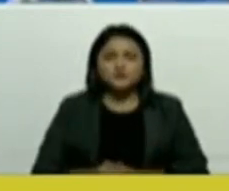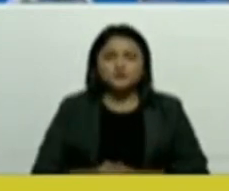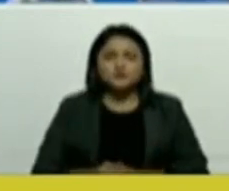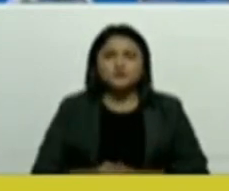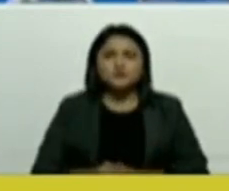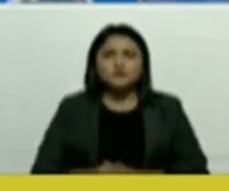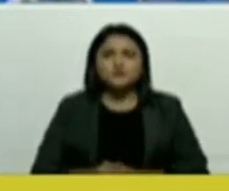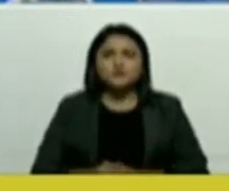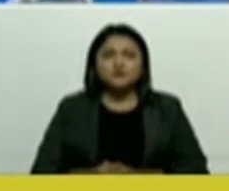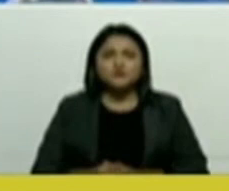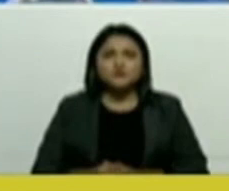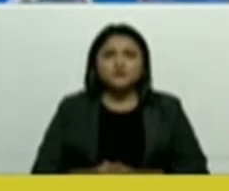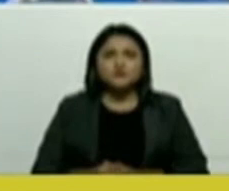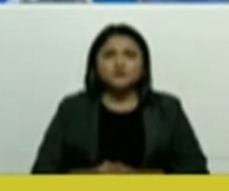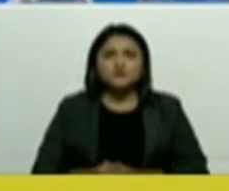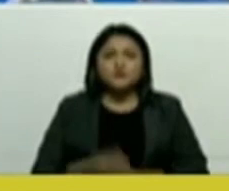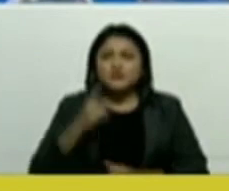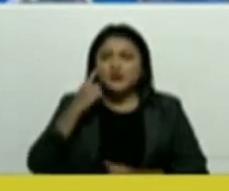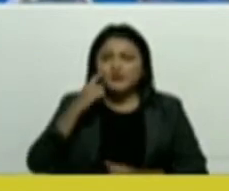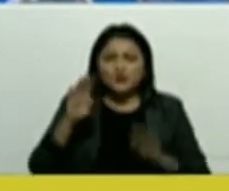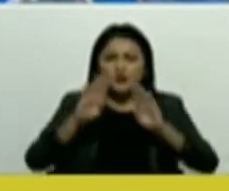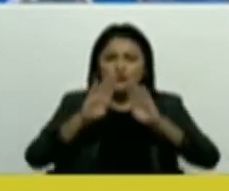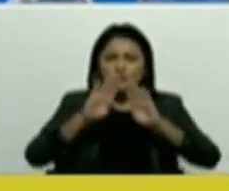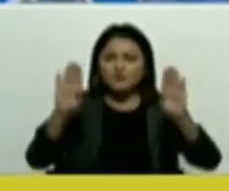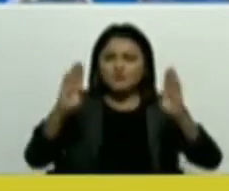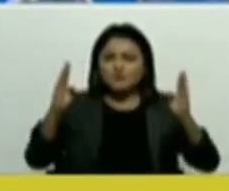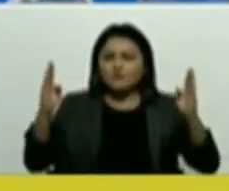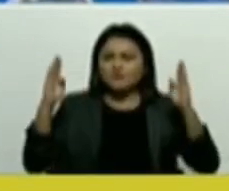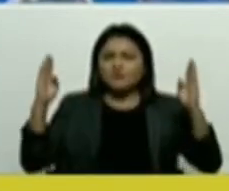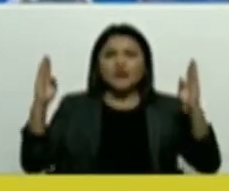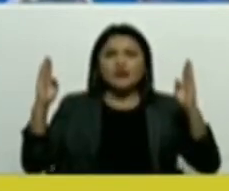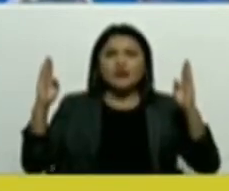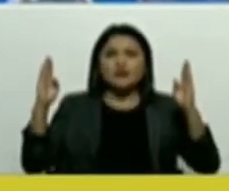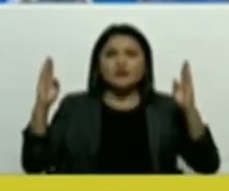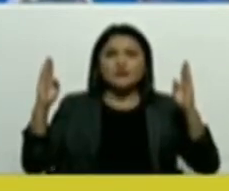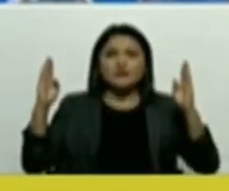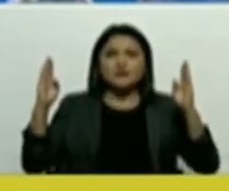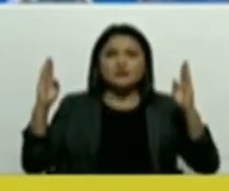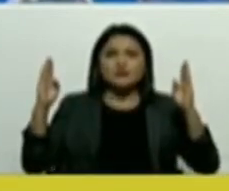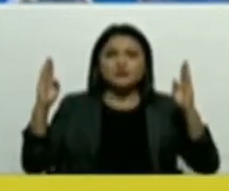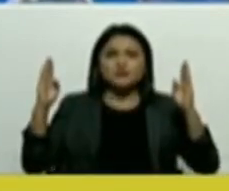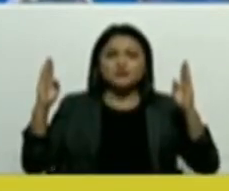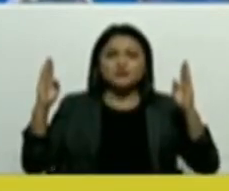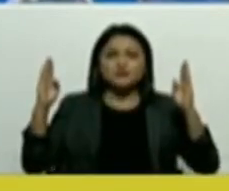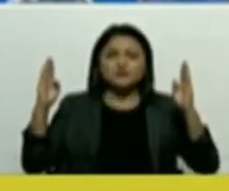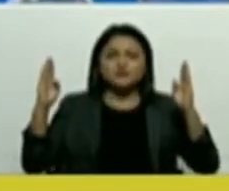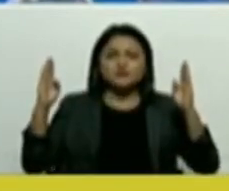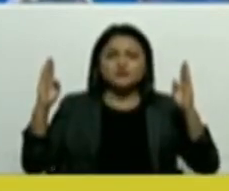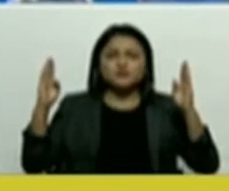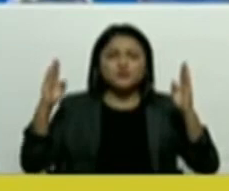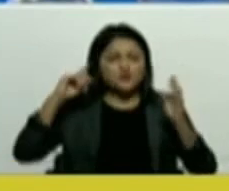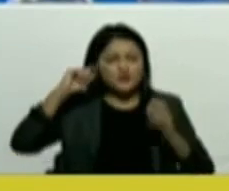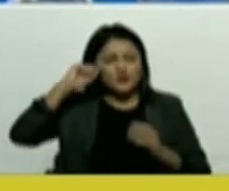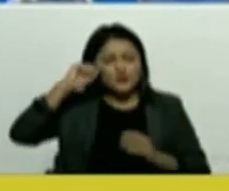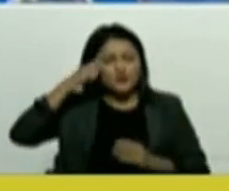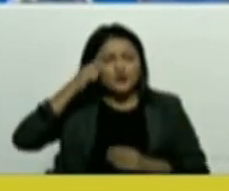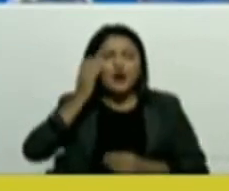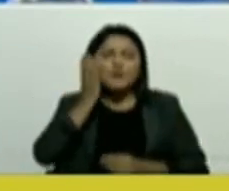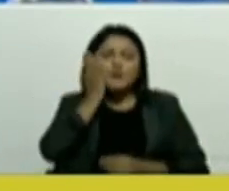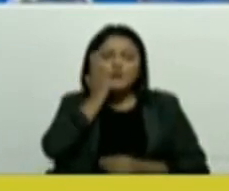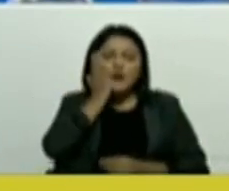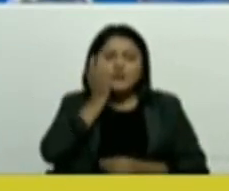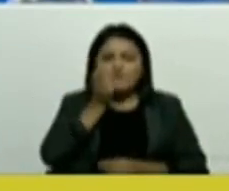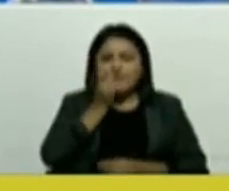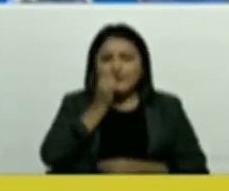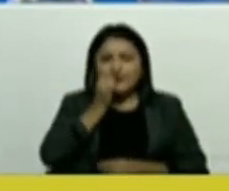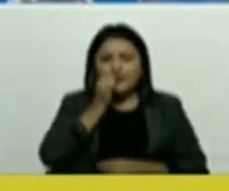look at the walls. Y veo las paredes. And I remember my mother and my father. Y